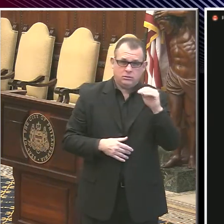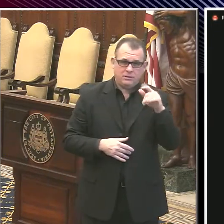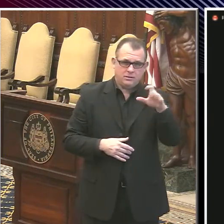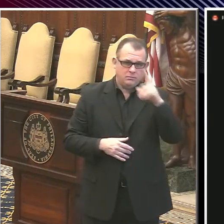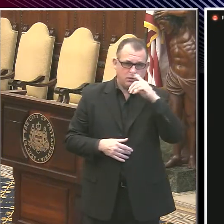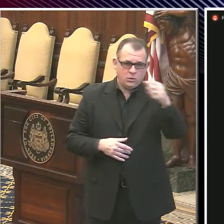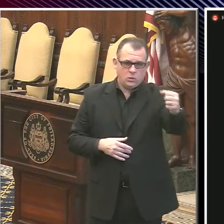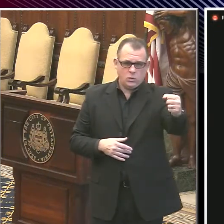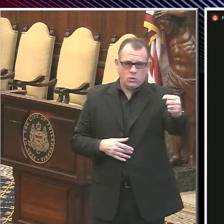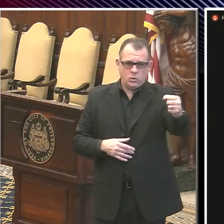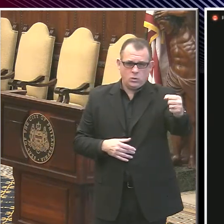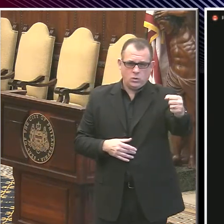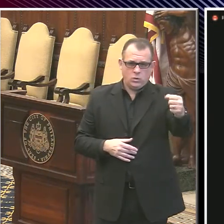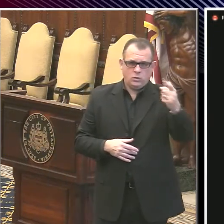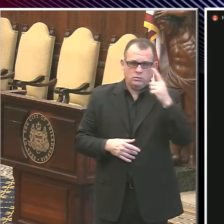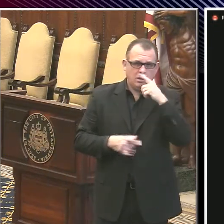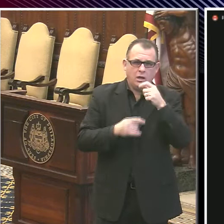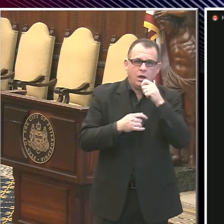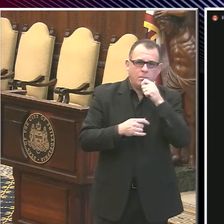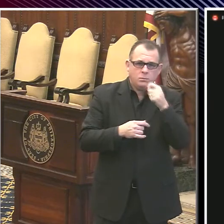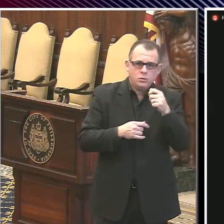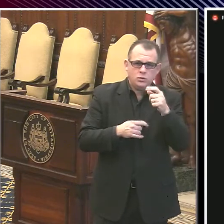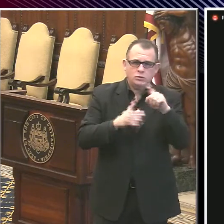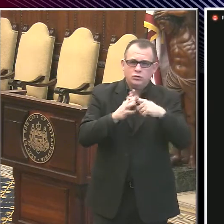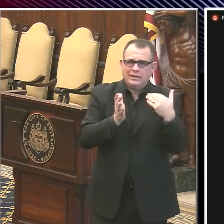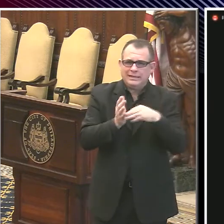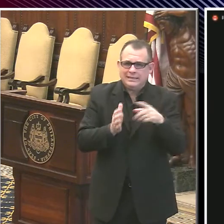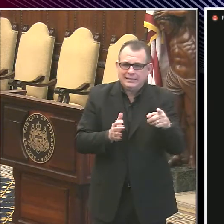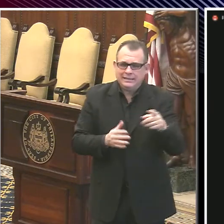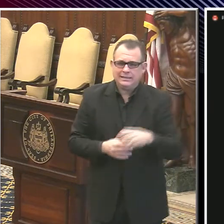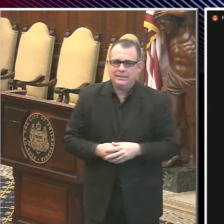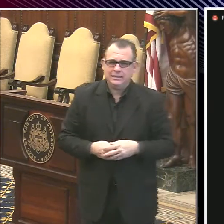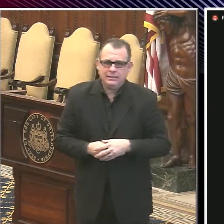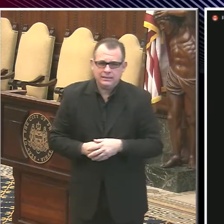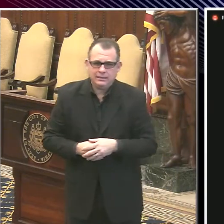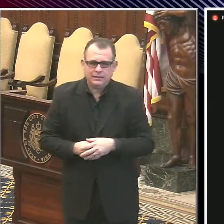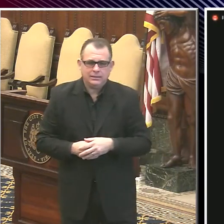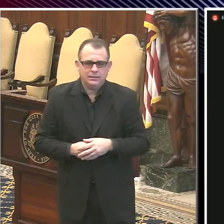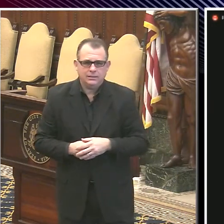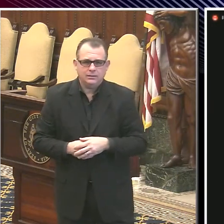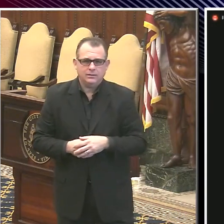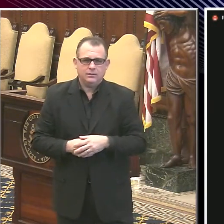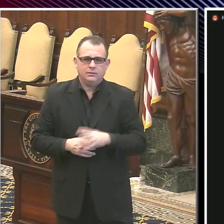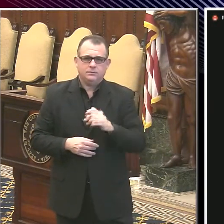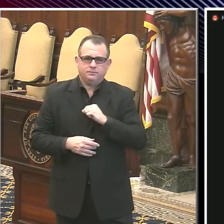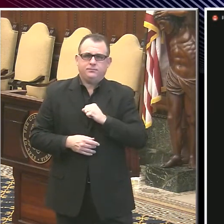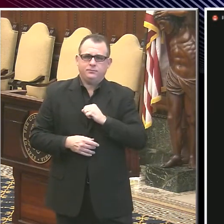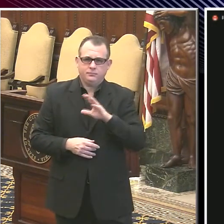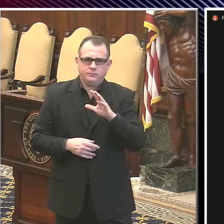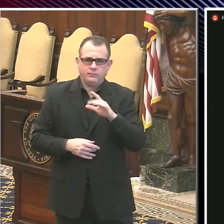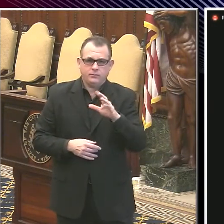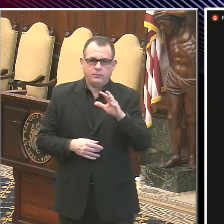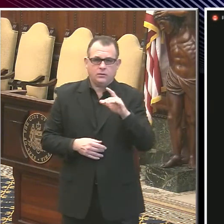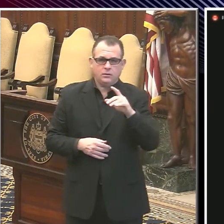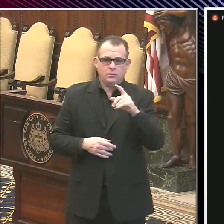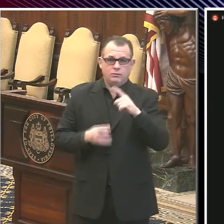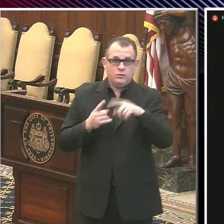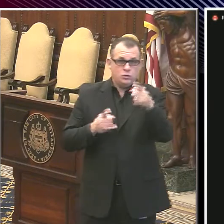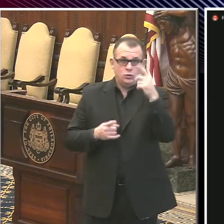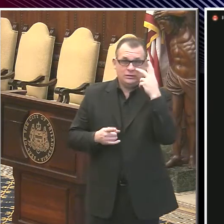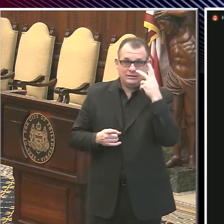Maggie, hold on one second. You just got muted again. Try it. Hi there. Go ahead. Will we be